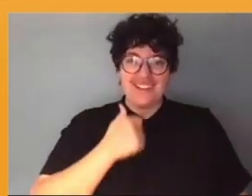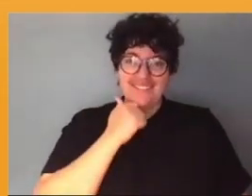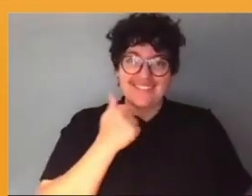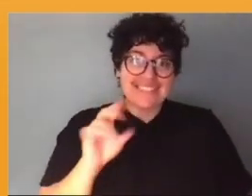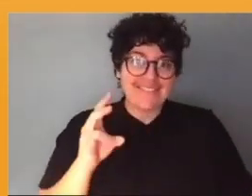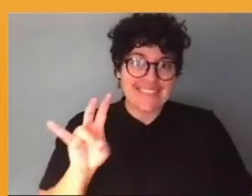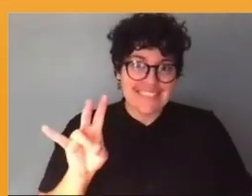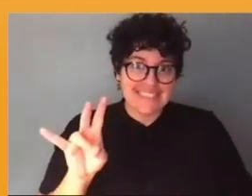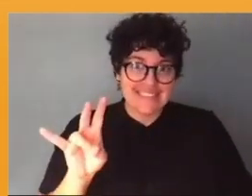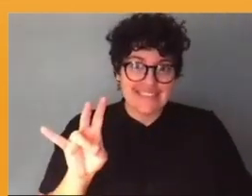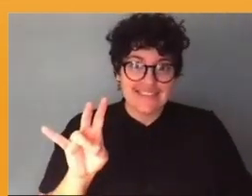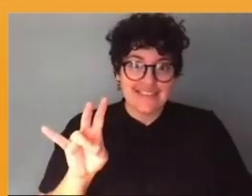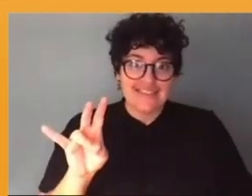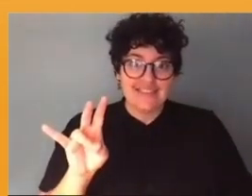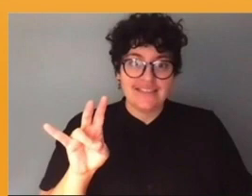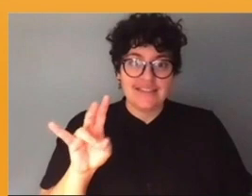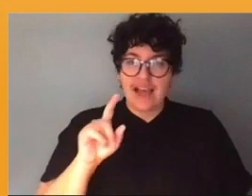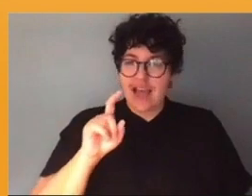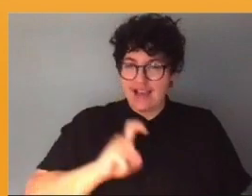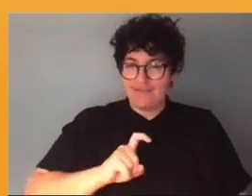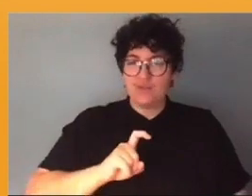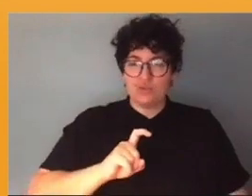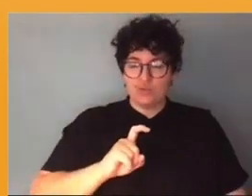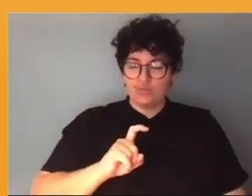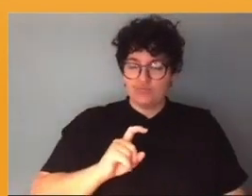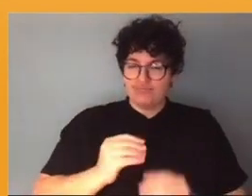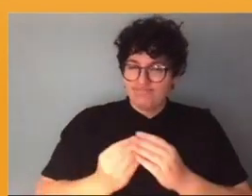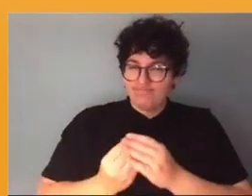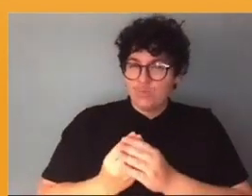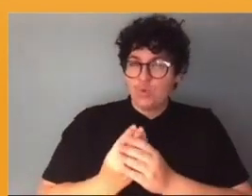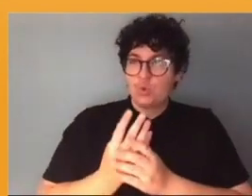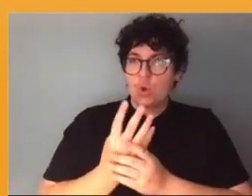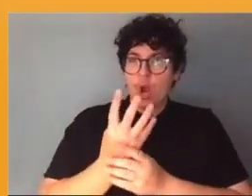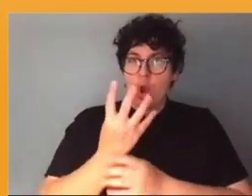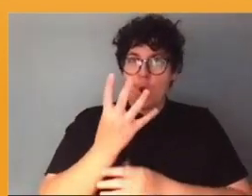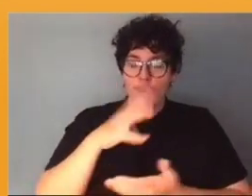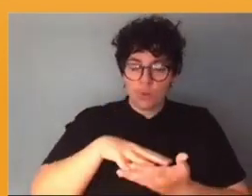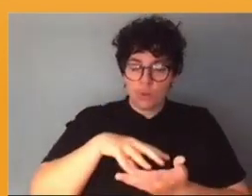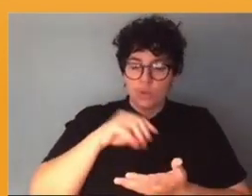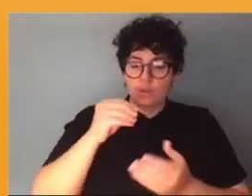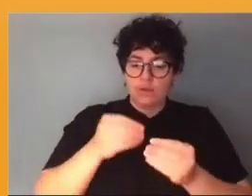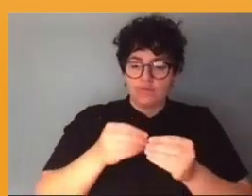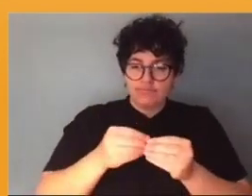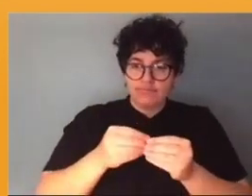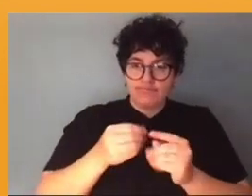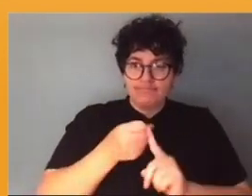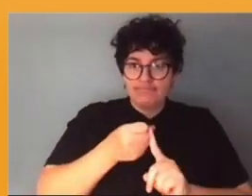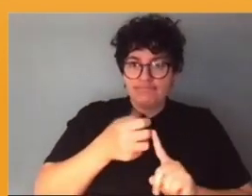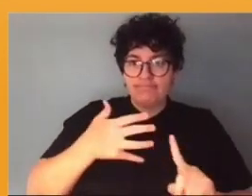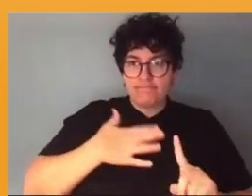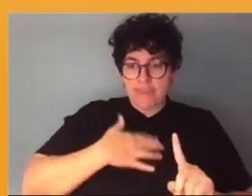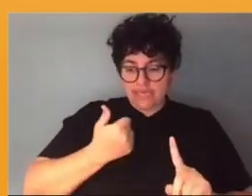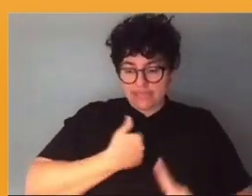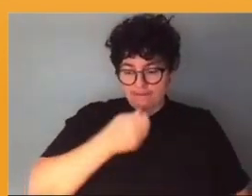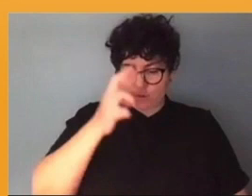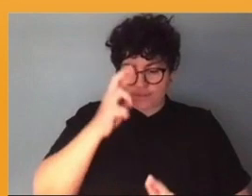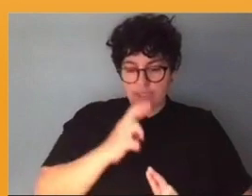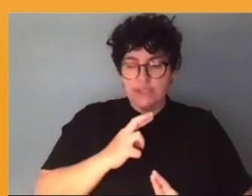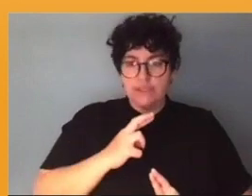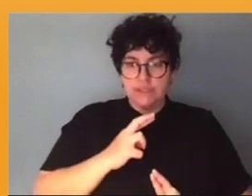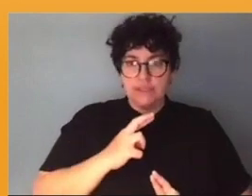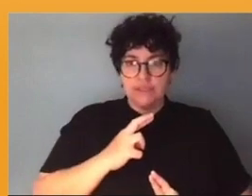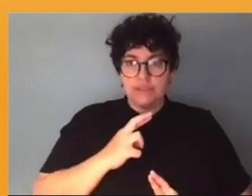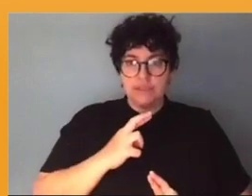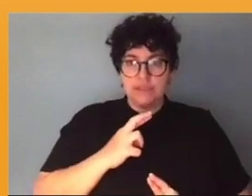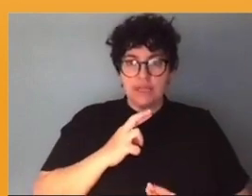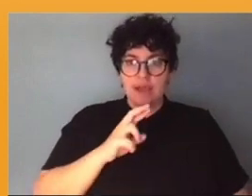of self-respect and I don't wanna say self-admiration, but the admiration for the work that you believe in, I